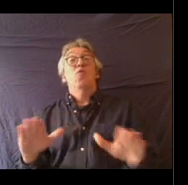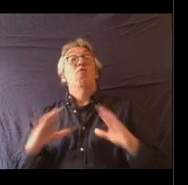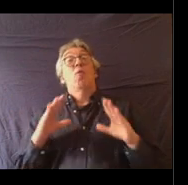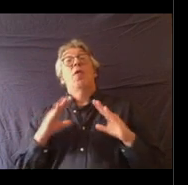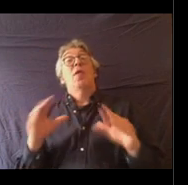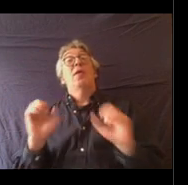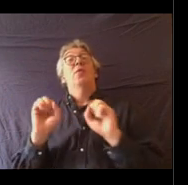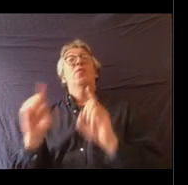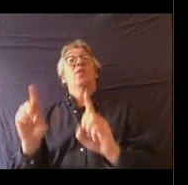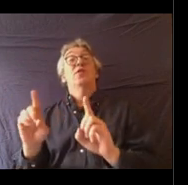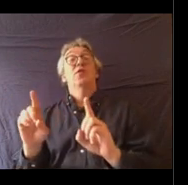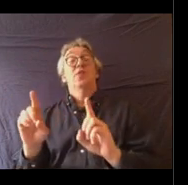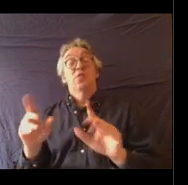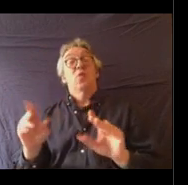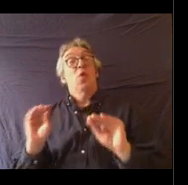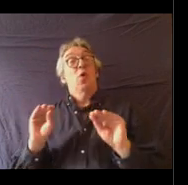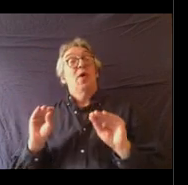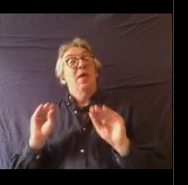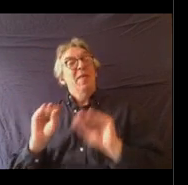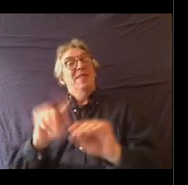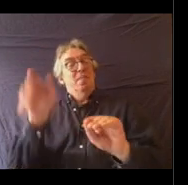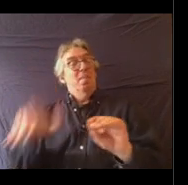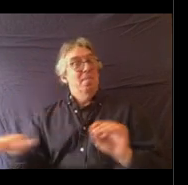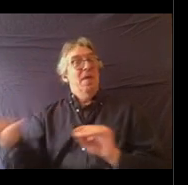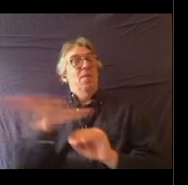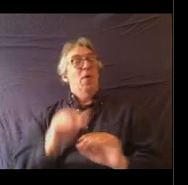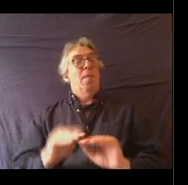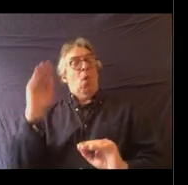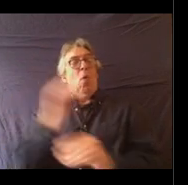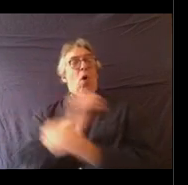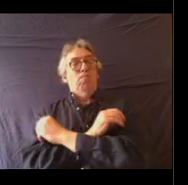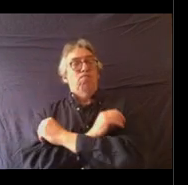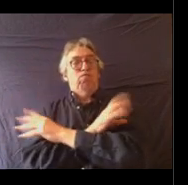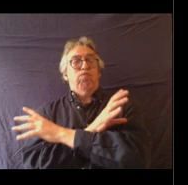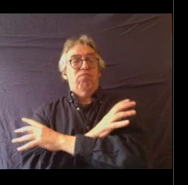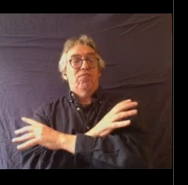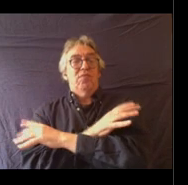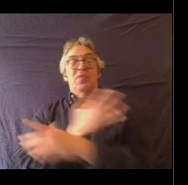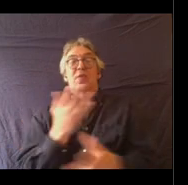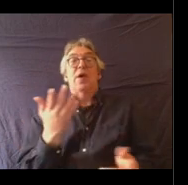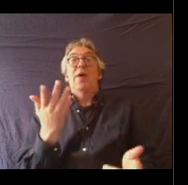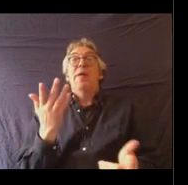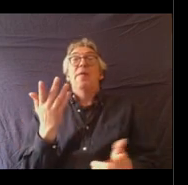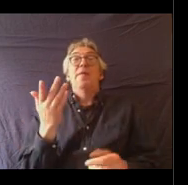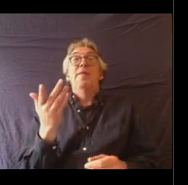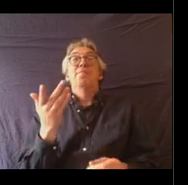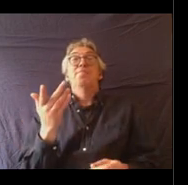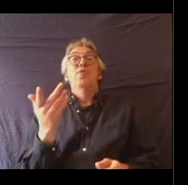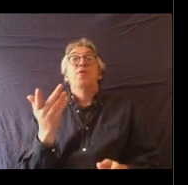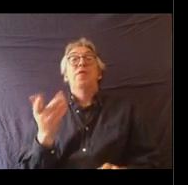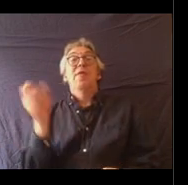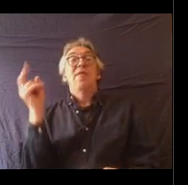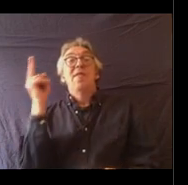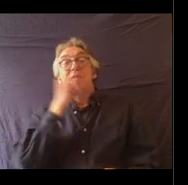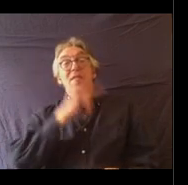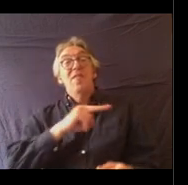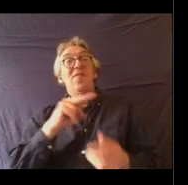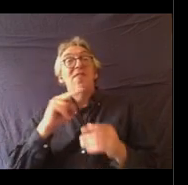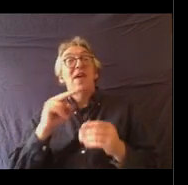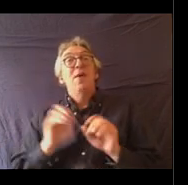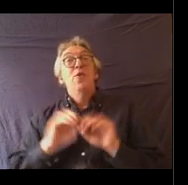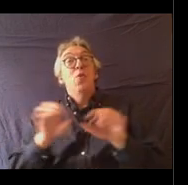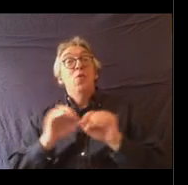more resilient also to phenomena such as disinformation, for instance. So we are, for